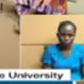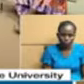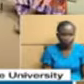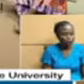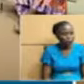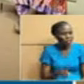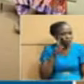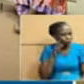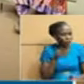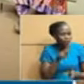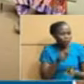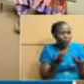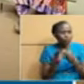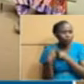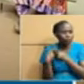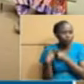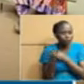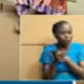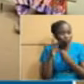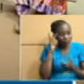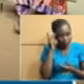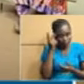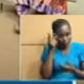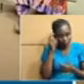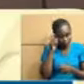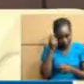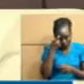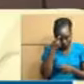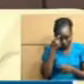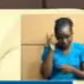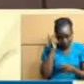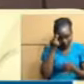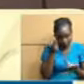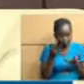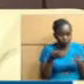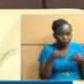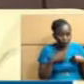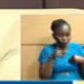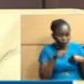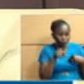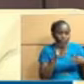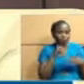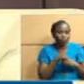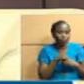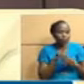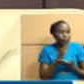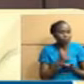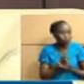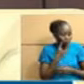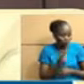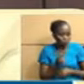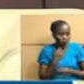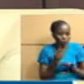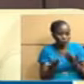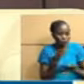this responsibility, I mean the government policy, to allow the private sector to take care of this, because government silos are dry, if they